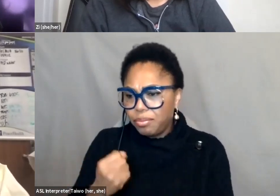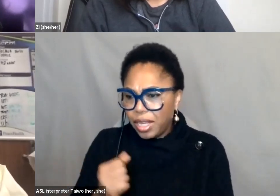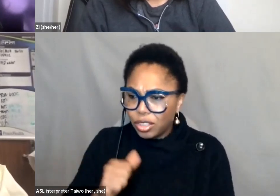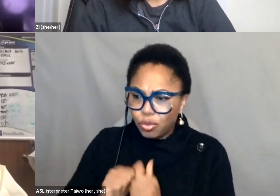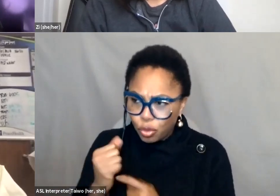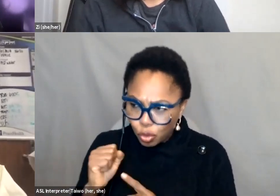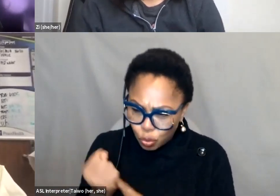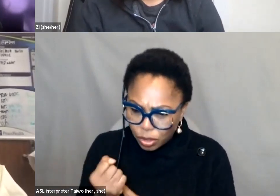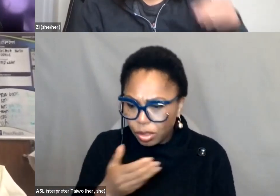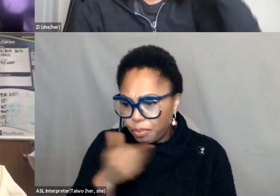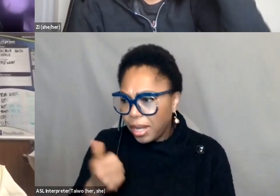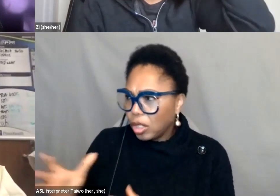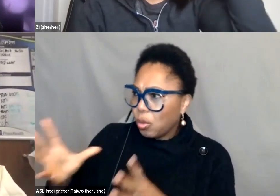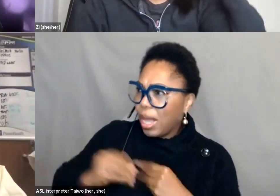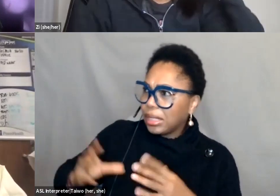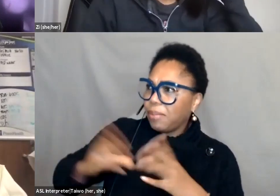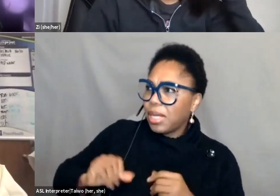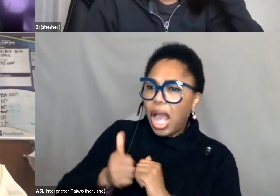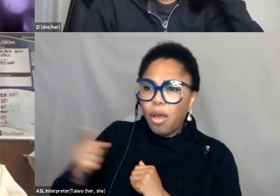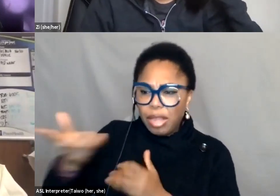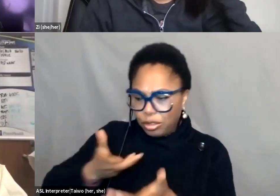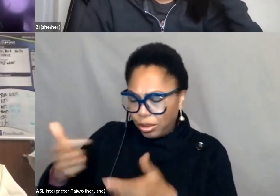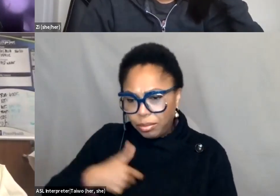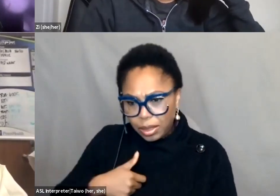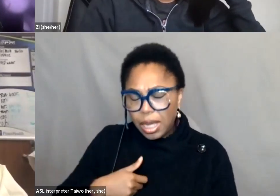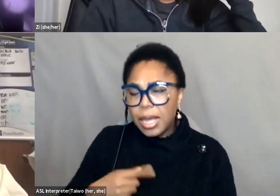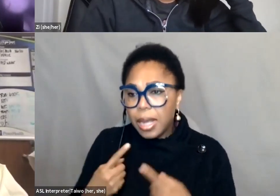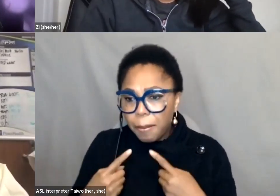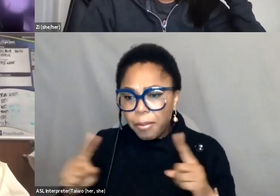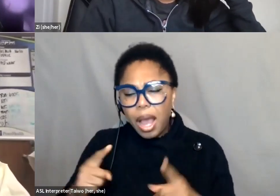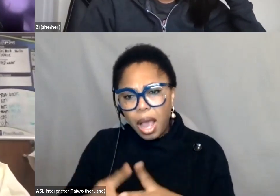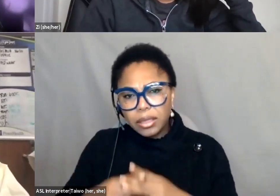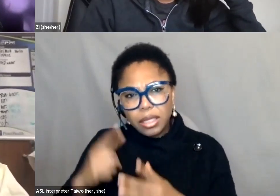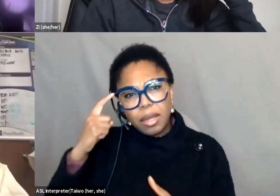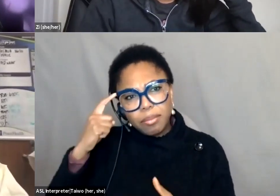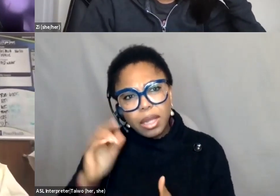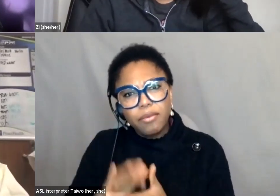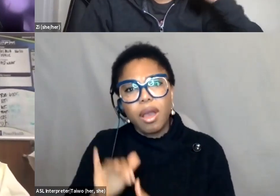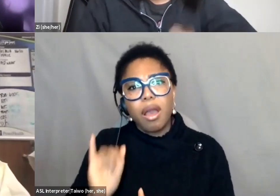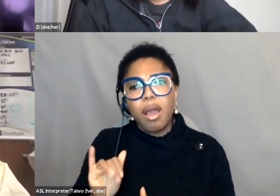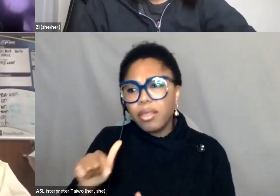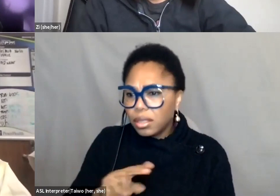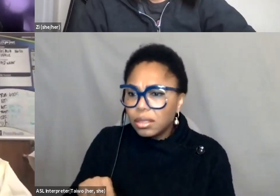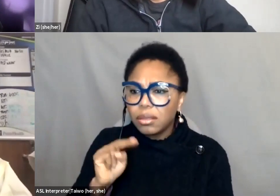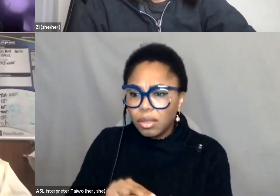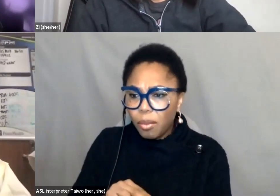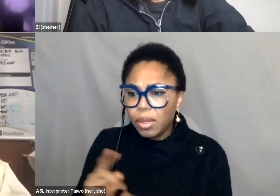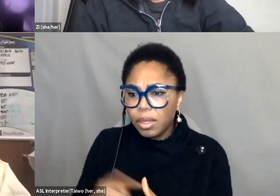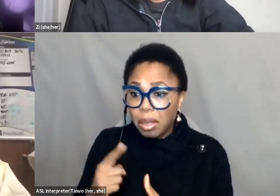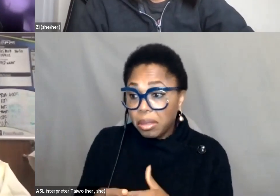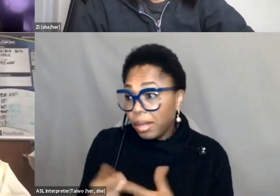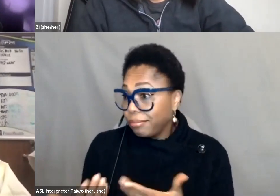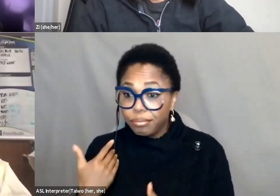to accepting their treatment of me. Eventually, I began believing this is normal, then matter of